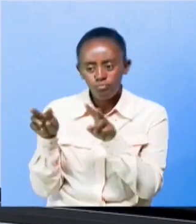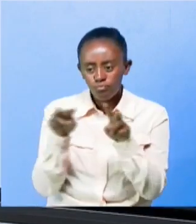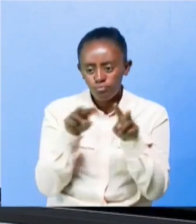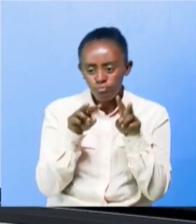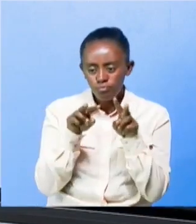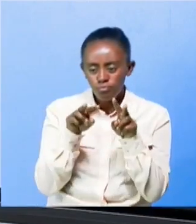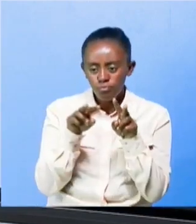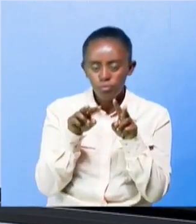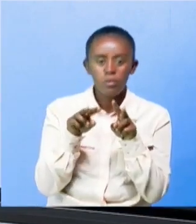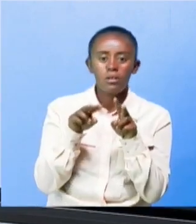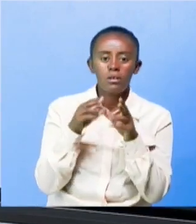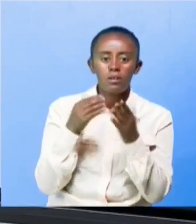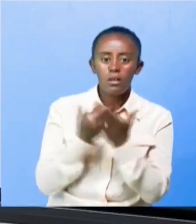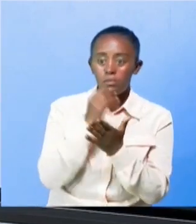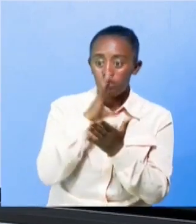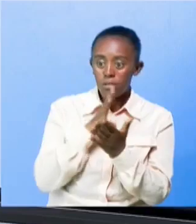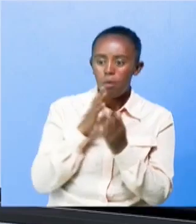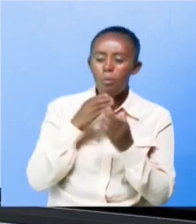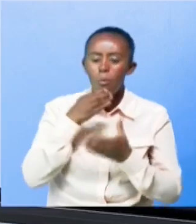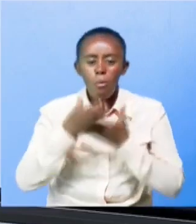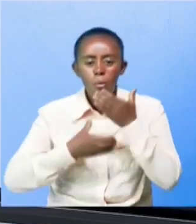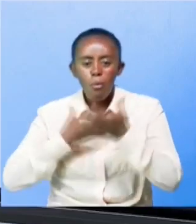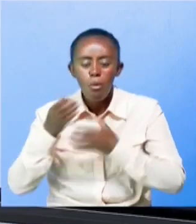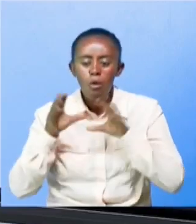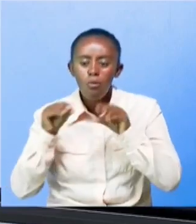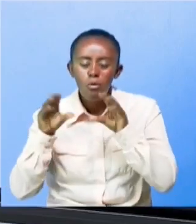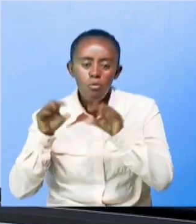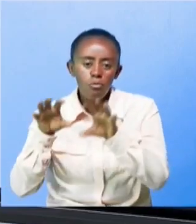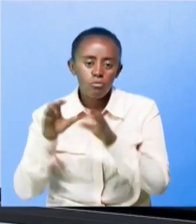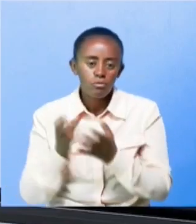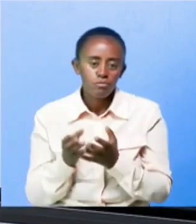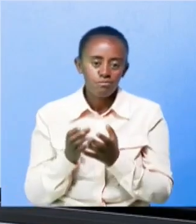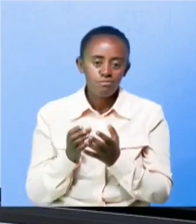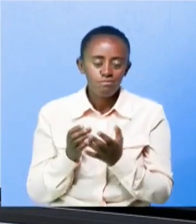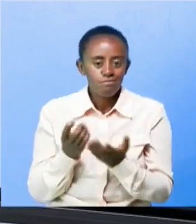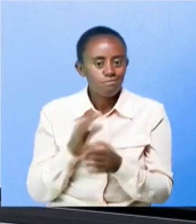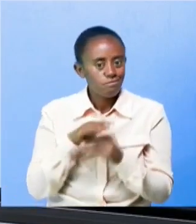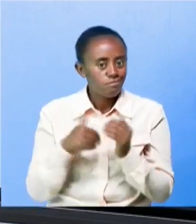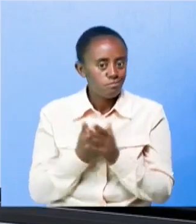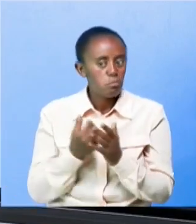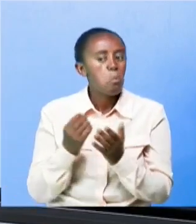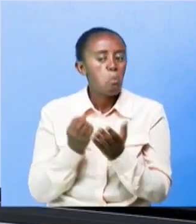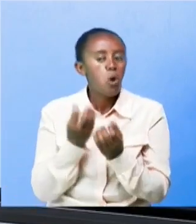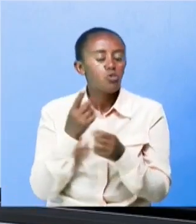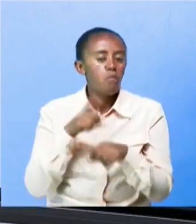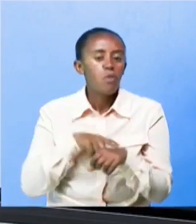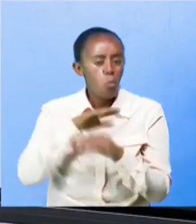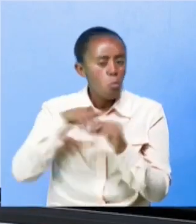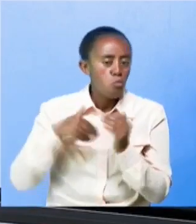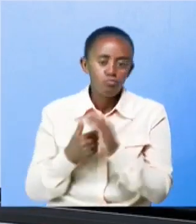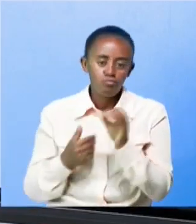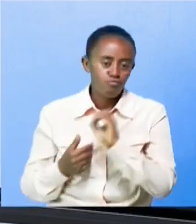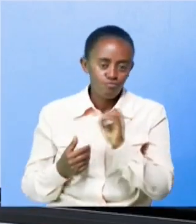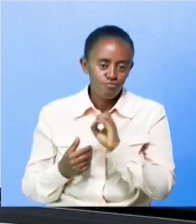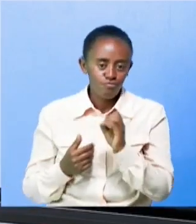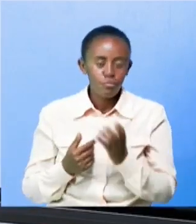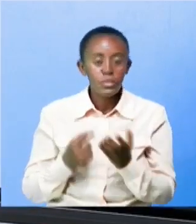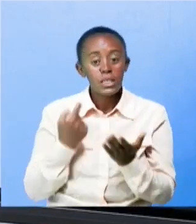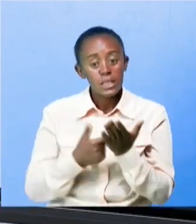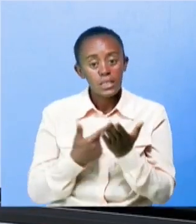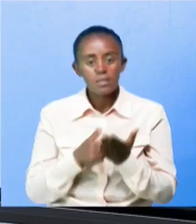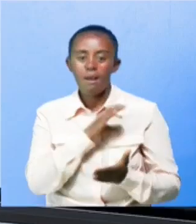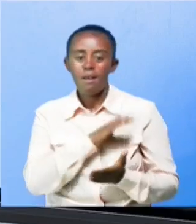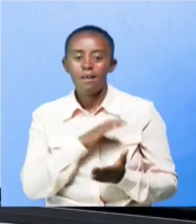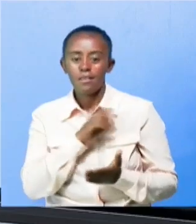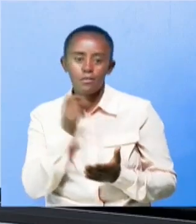see strangers, they bark at them. Not all of them, but most of them. So these could be